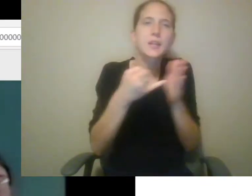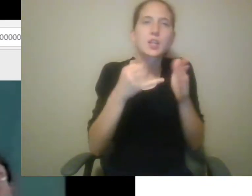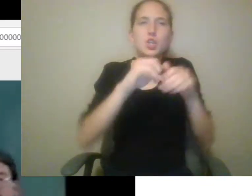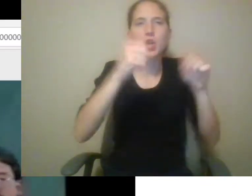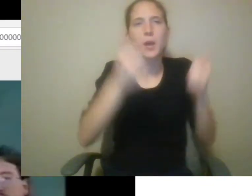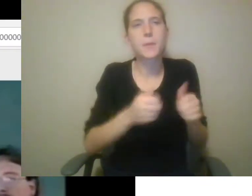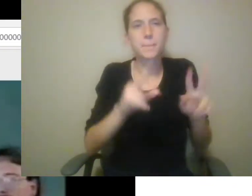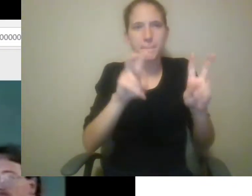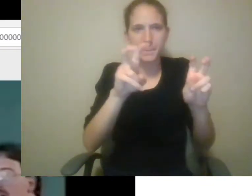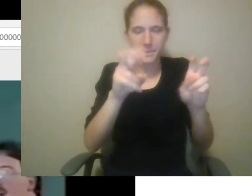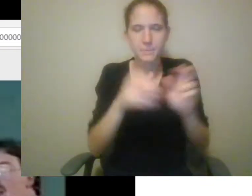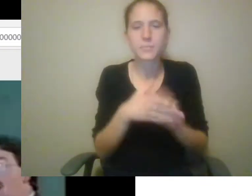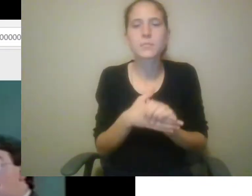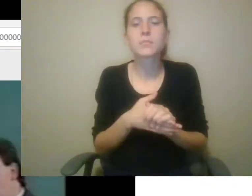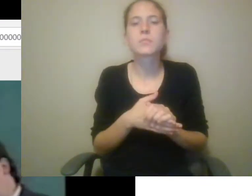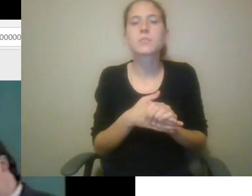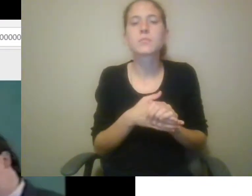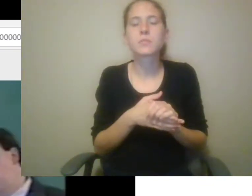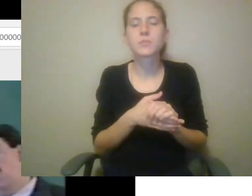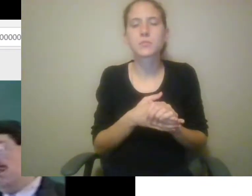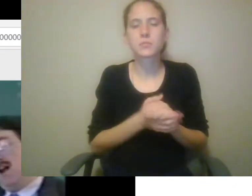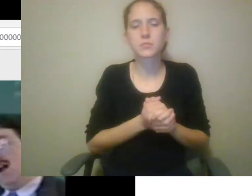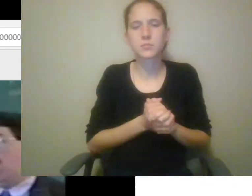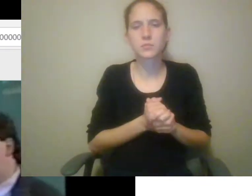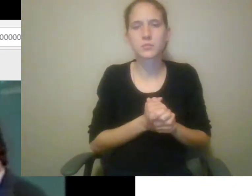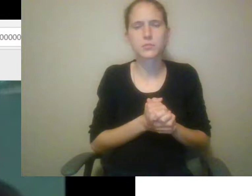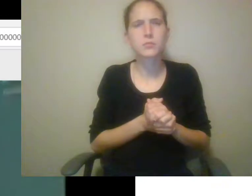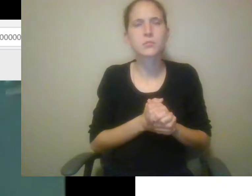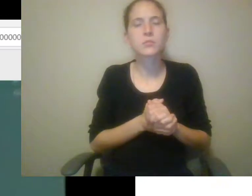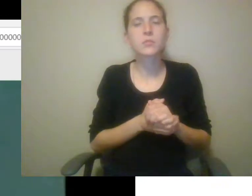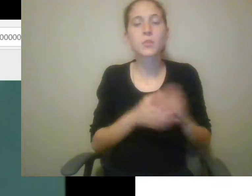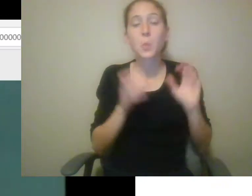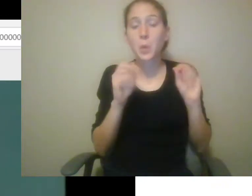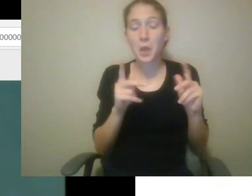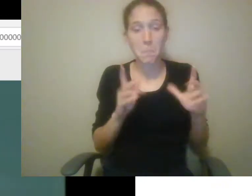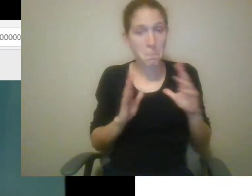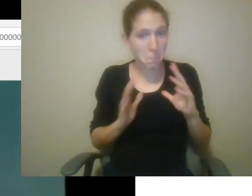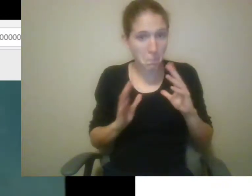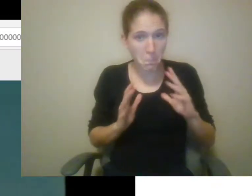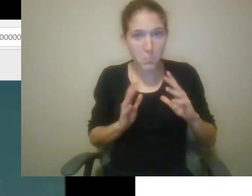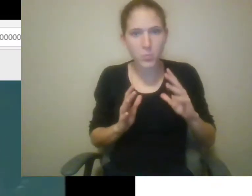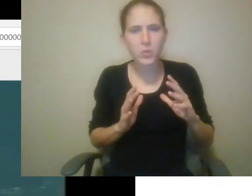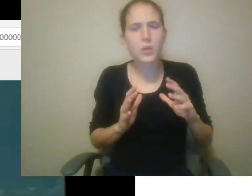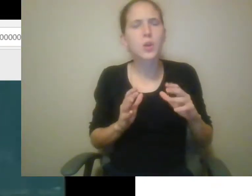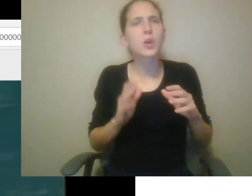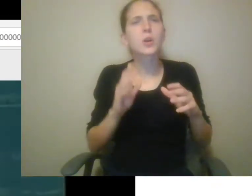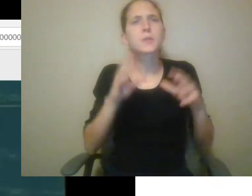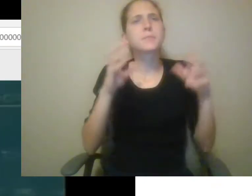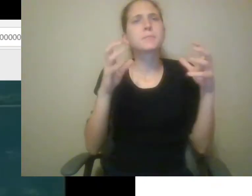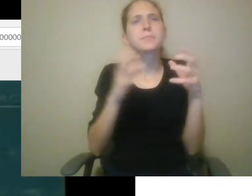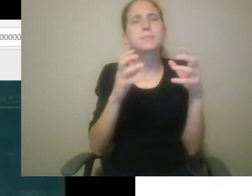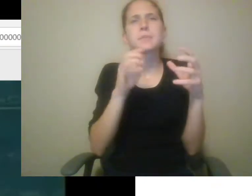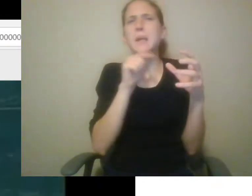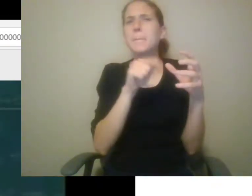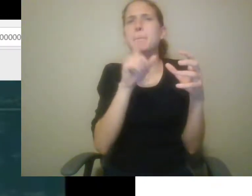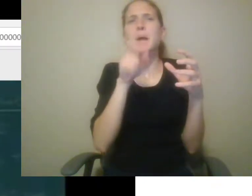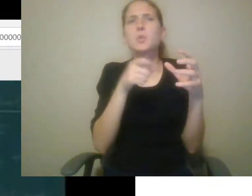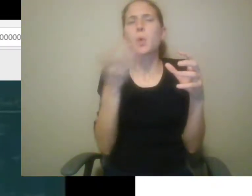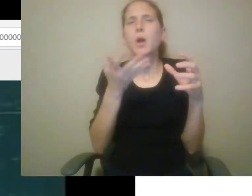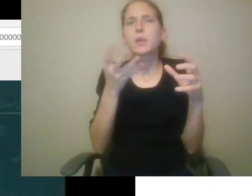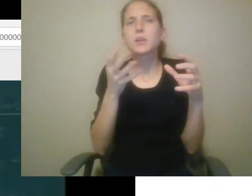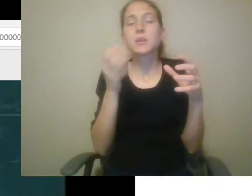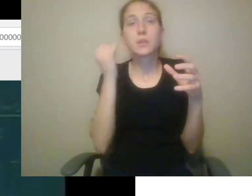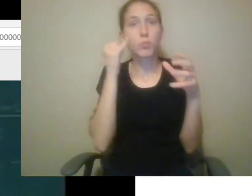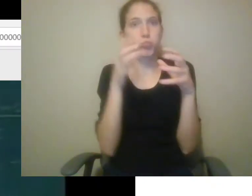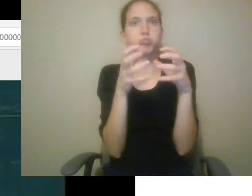But if it's going to give the cell shape, and what else is it, what should it be then? All right? Remember, this is, think